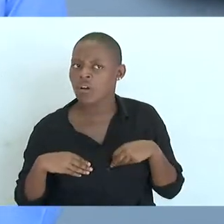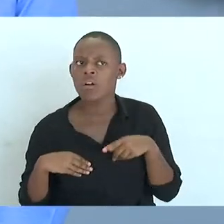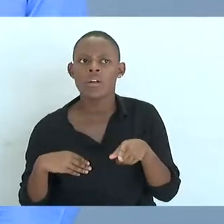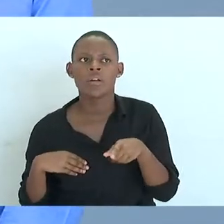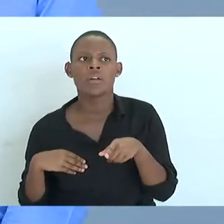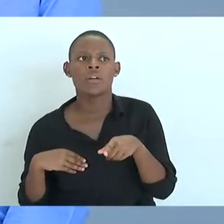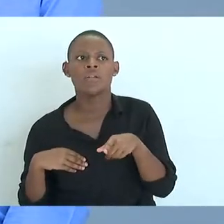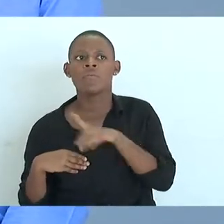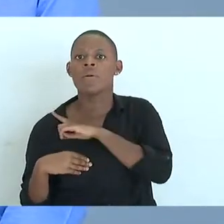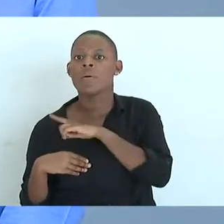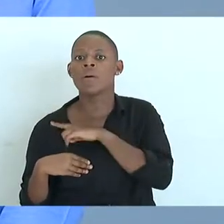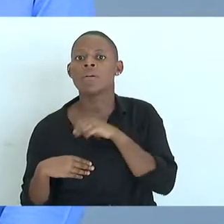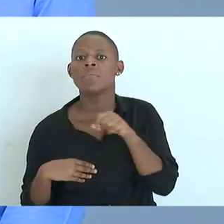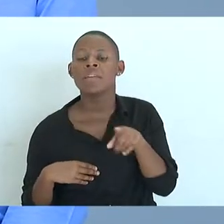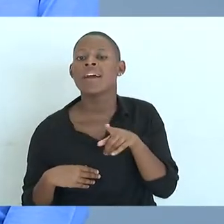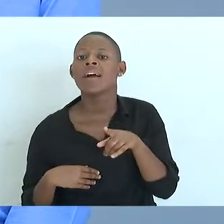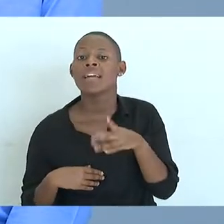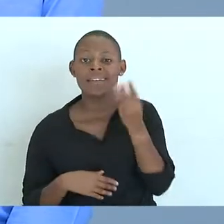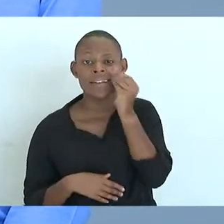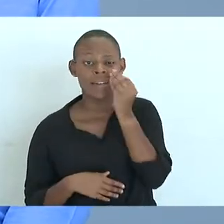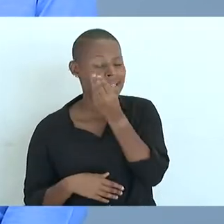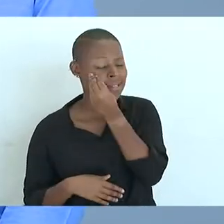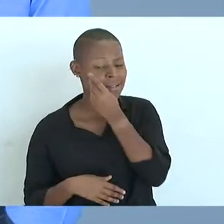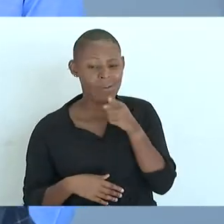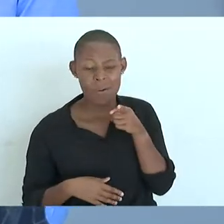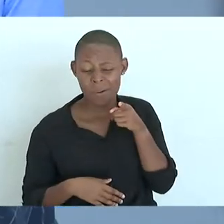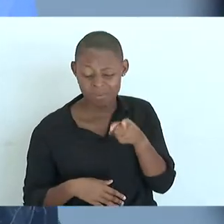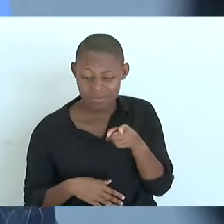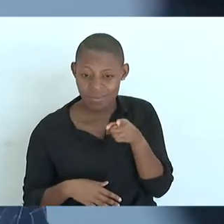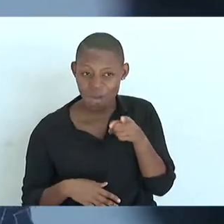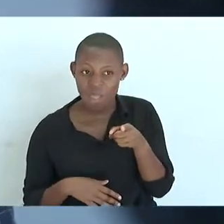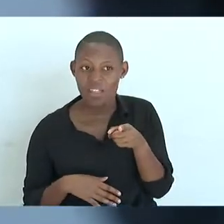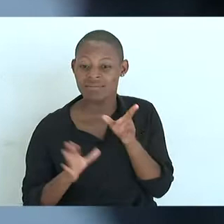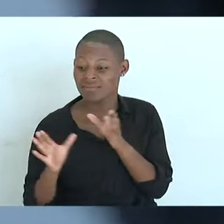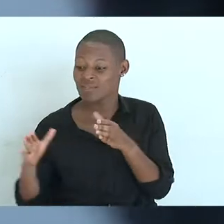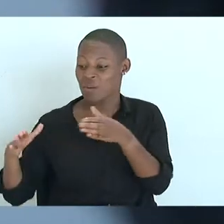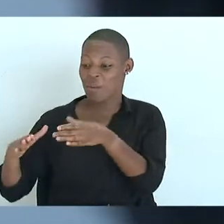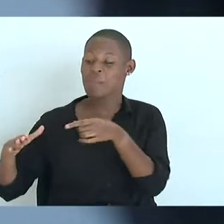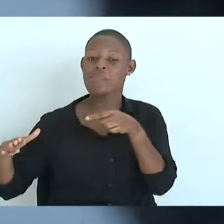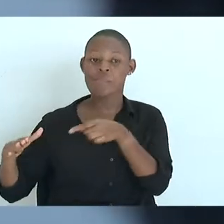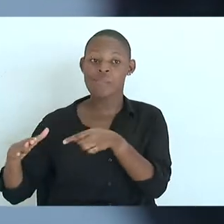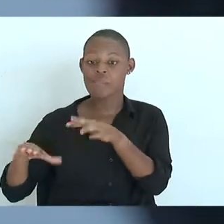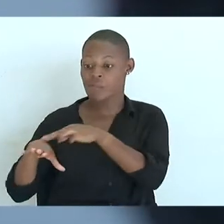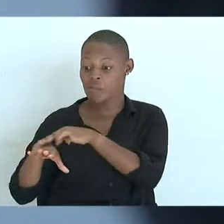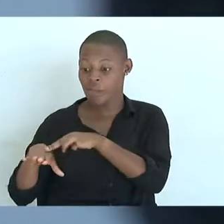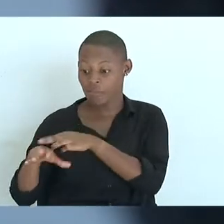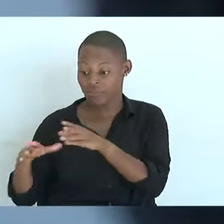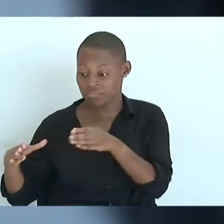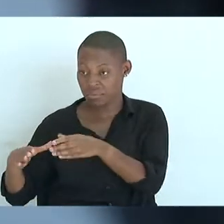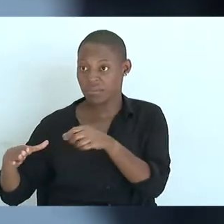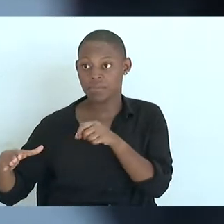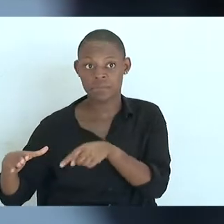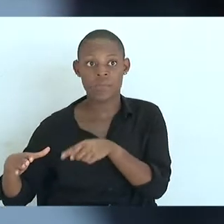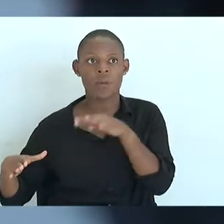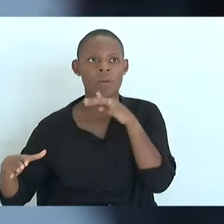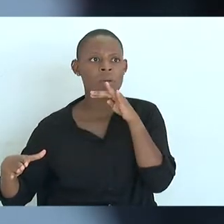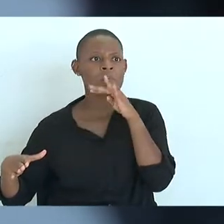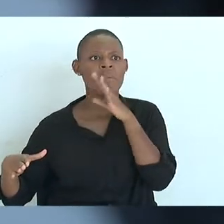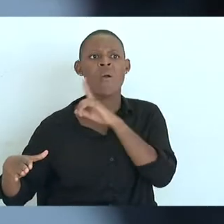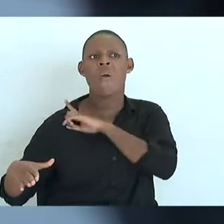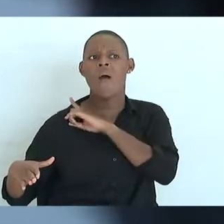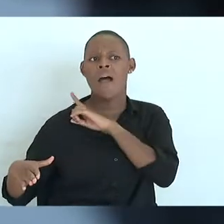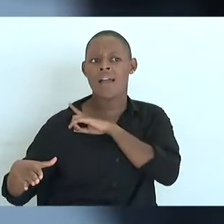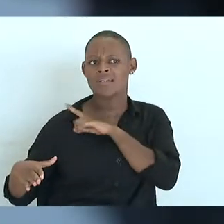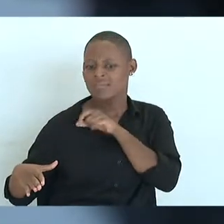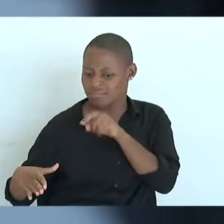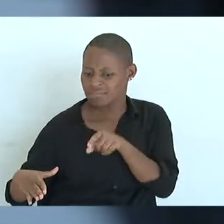to feed back to the claimants what is holding this claim up that not one comes true.